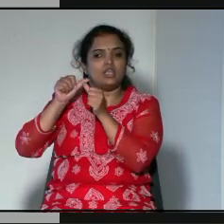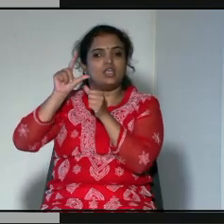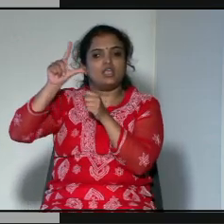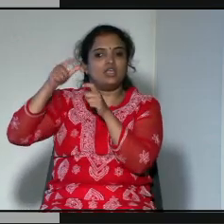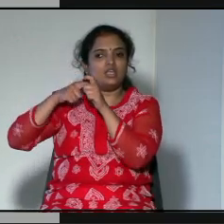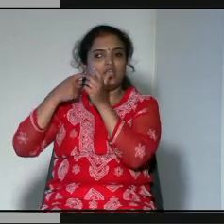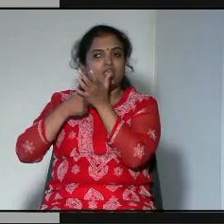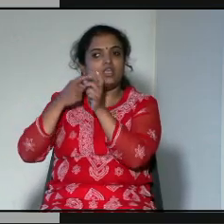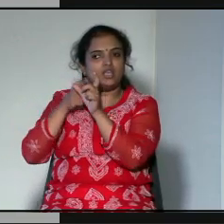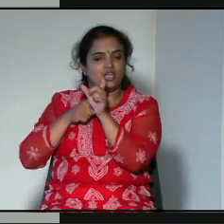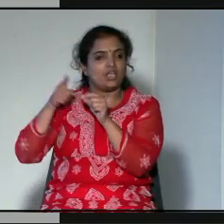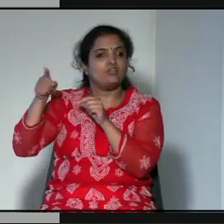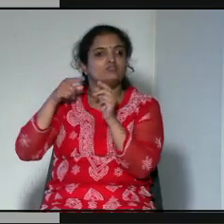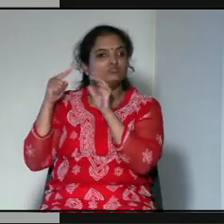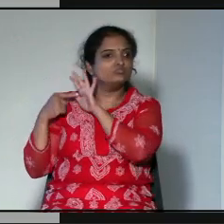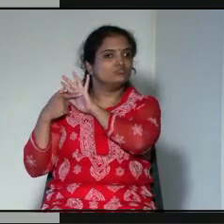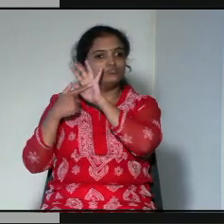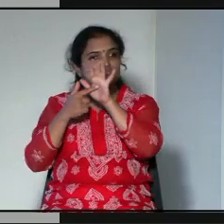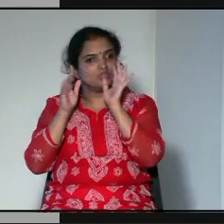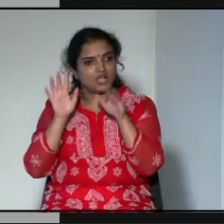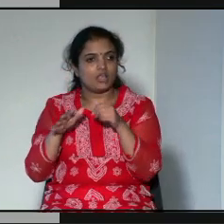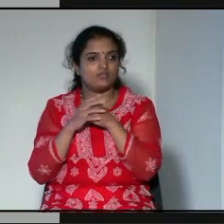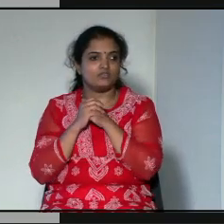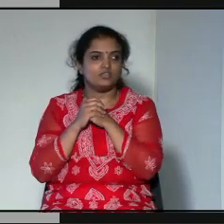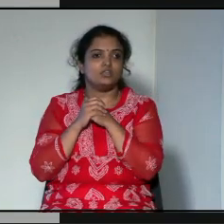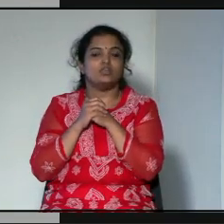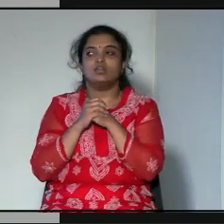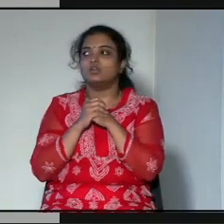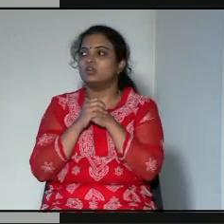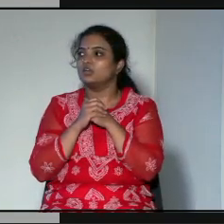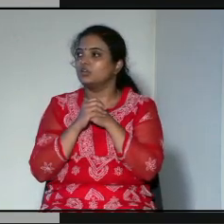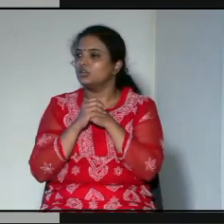to visitors and potential buyers.